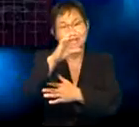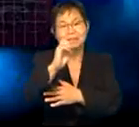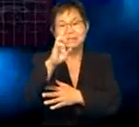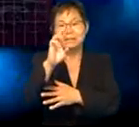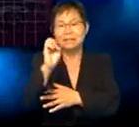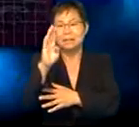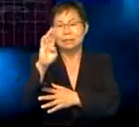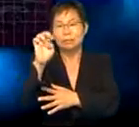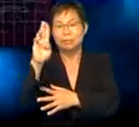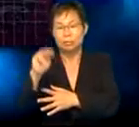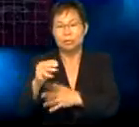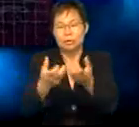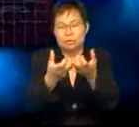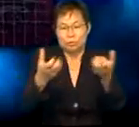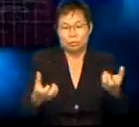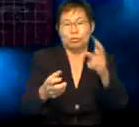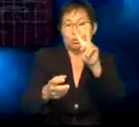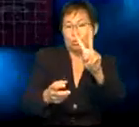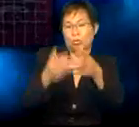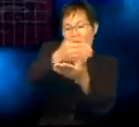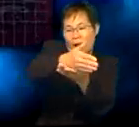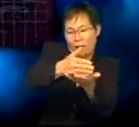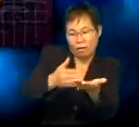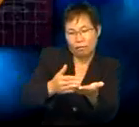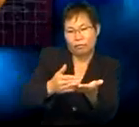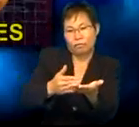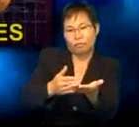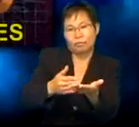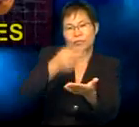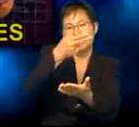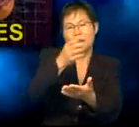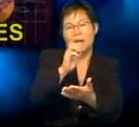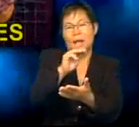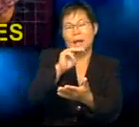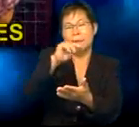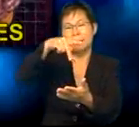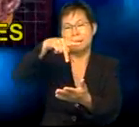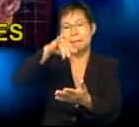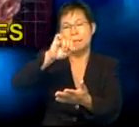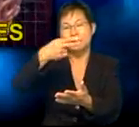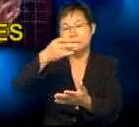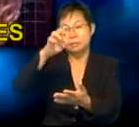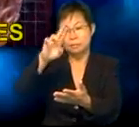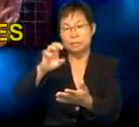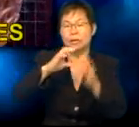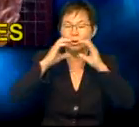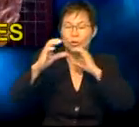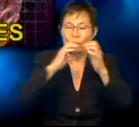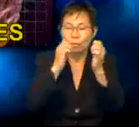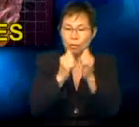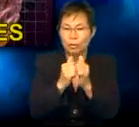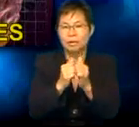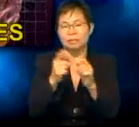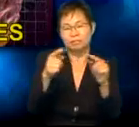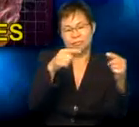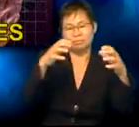The cerebrum is split into half. Each half is called a hemisphere. These hemispheres communicate with